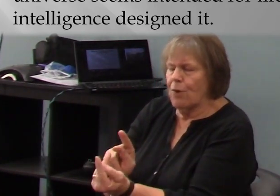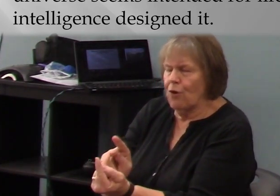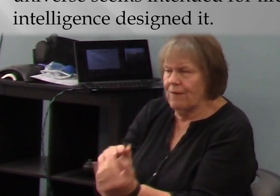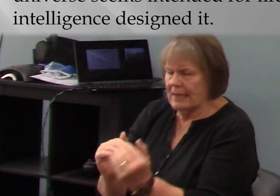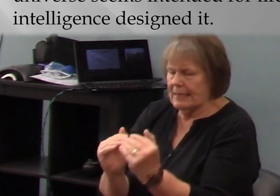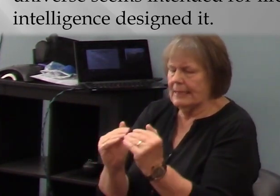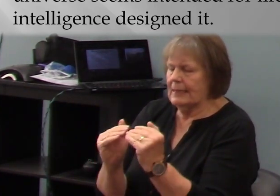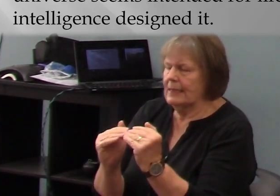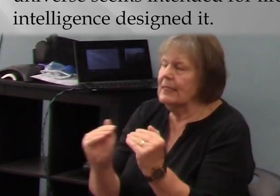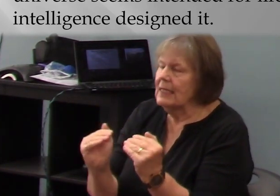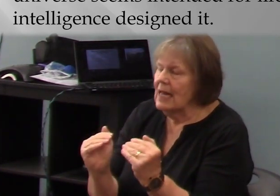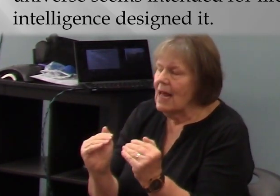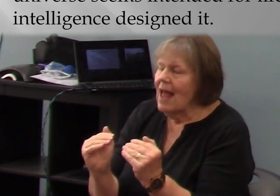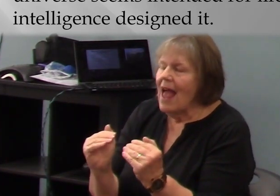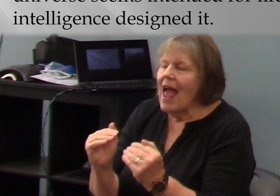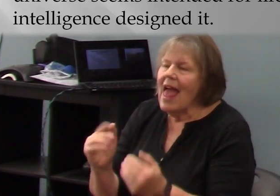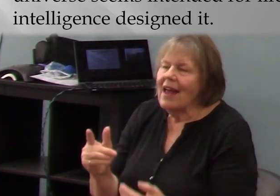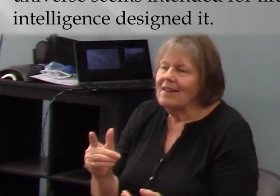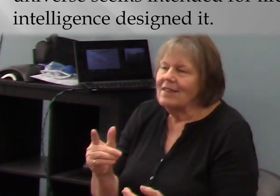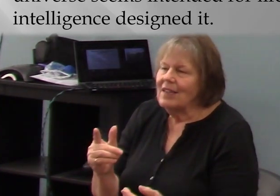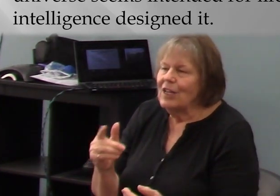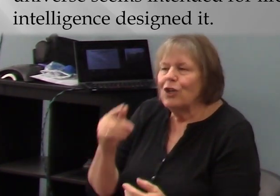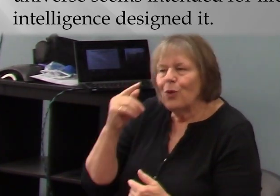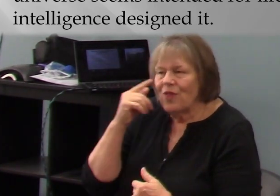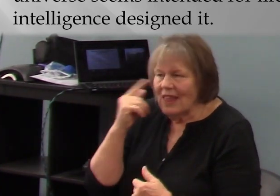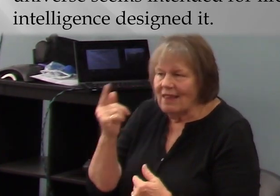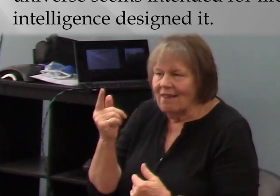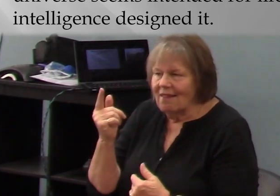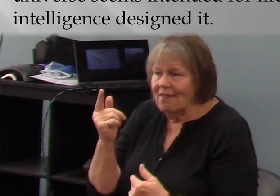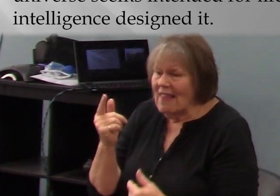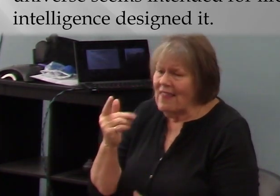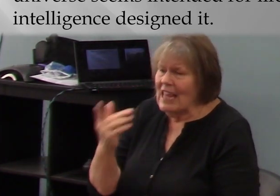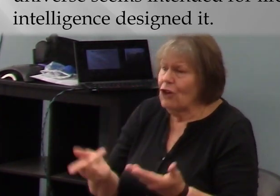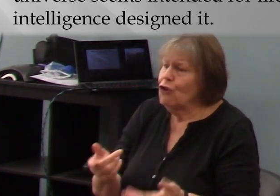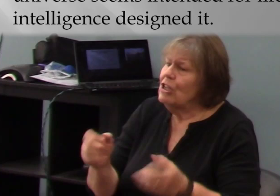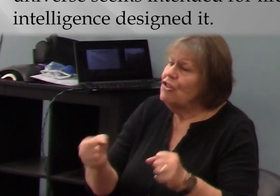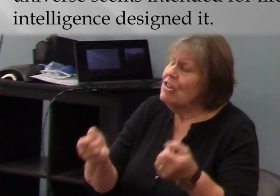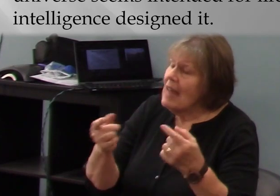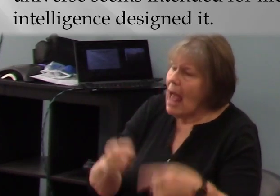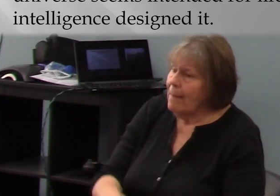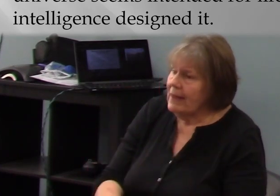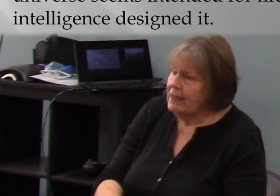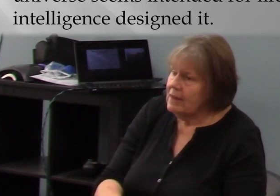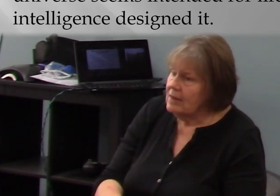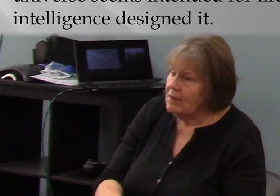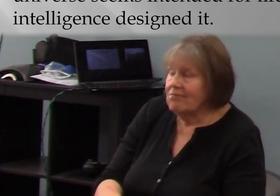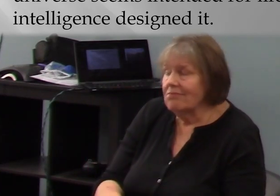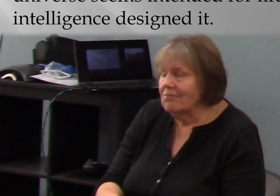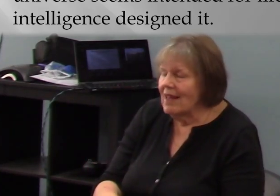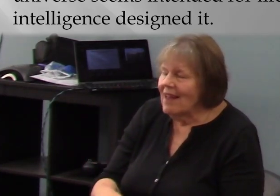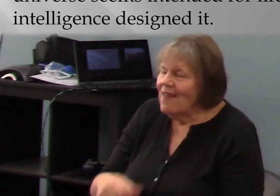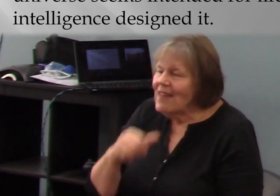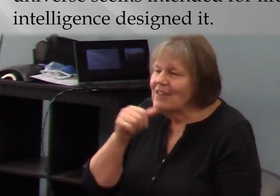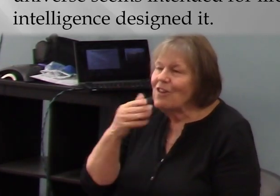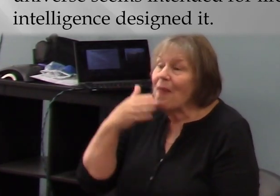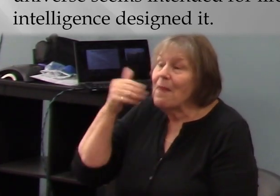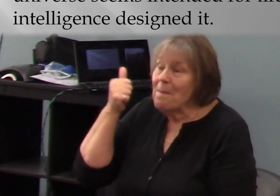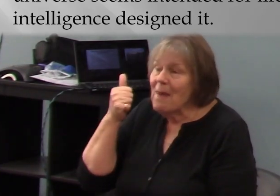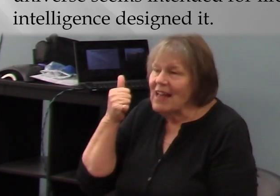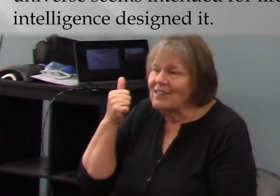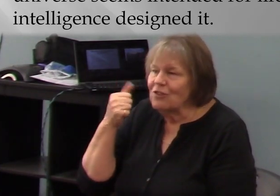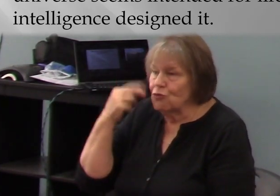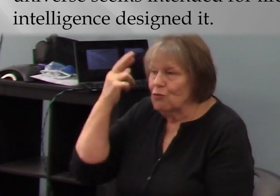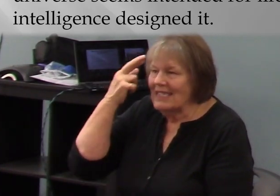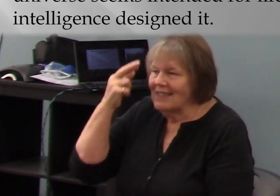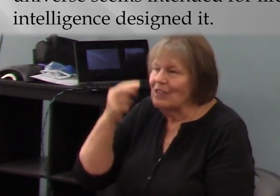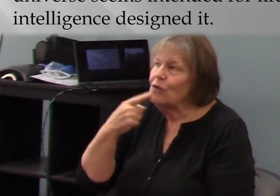would align in just such a perfect way, it's actually not a great argument for God being here. But here's what I would say that is a good argument.